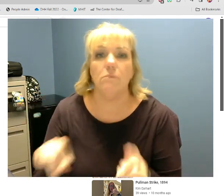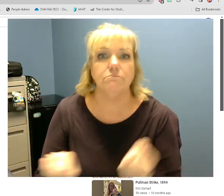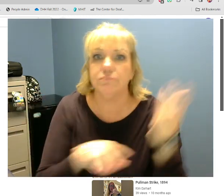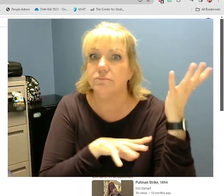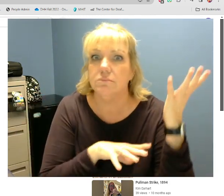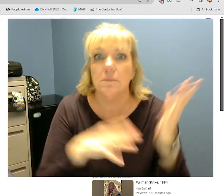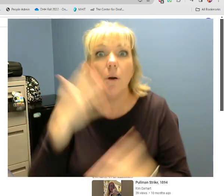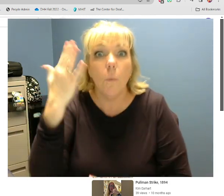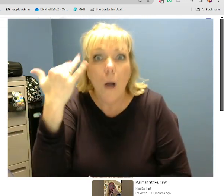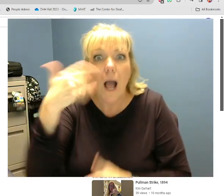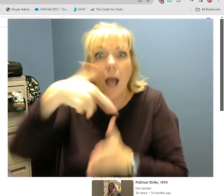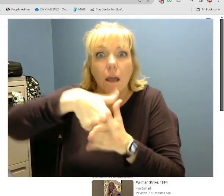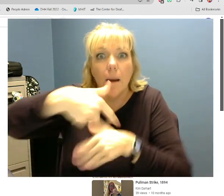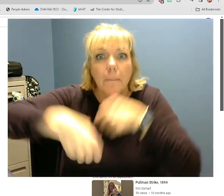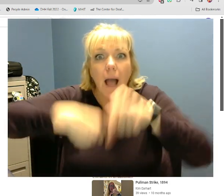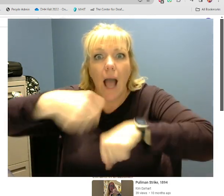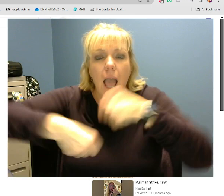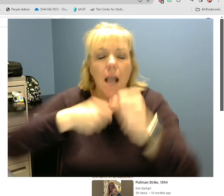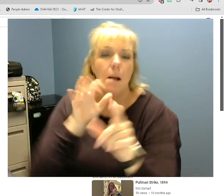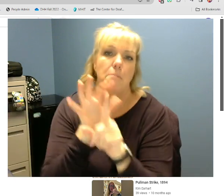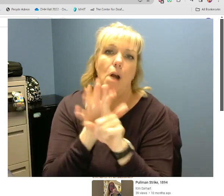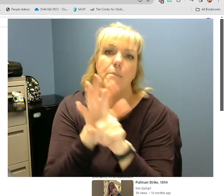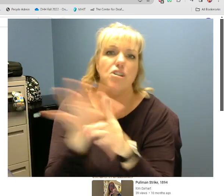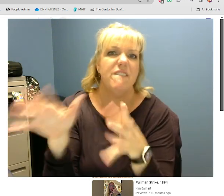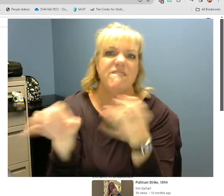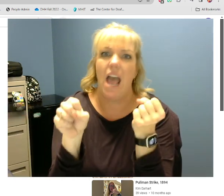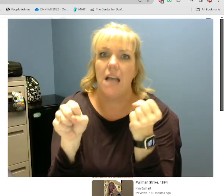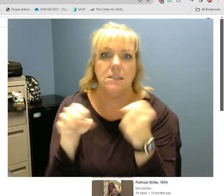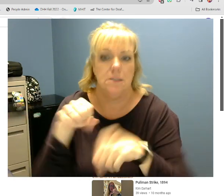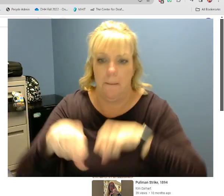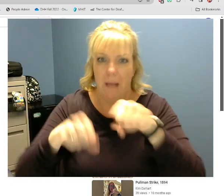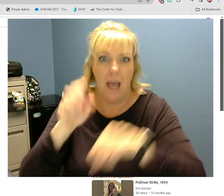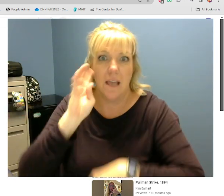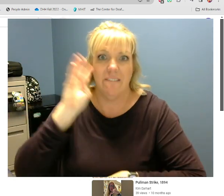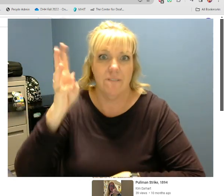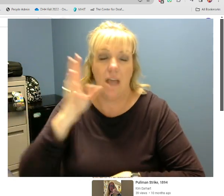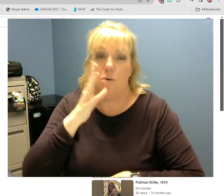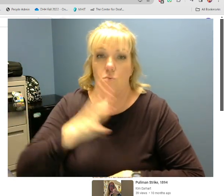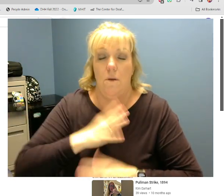became so popular so fast that